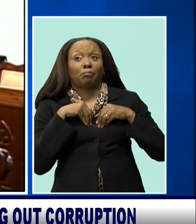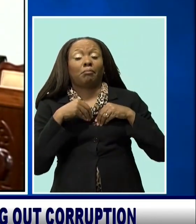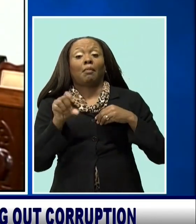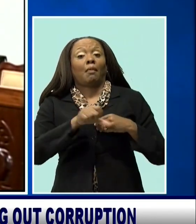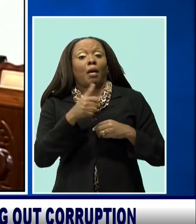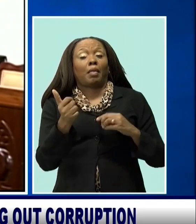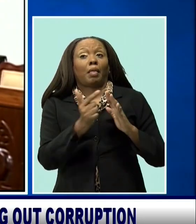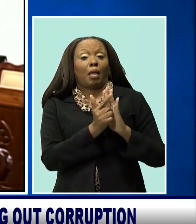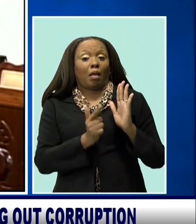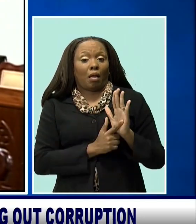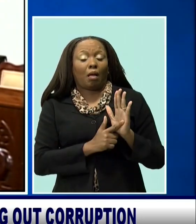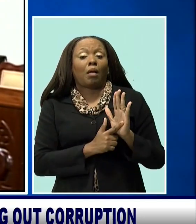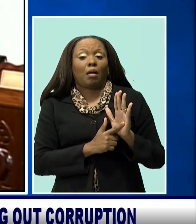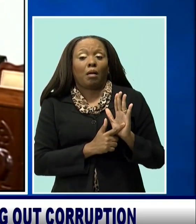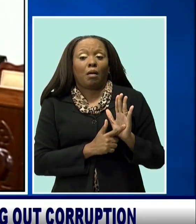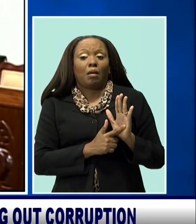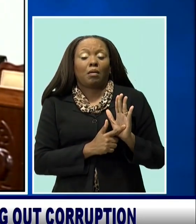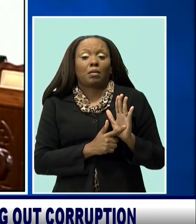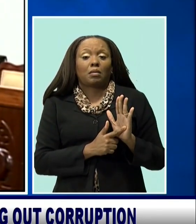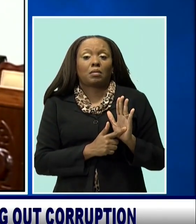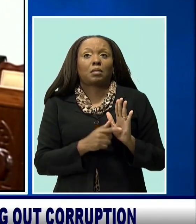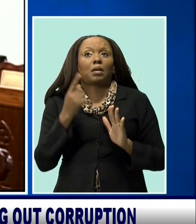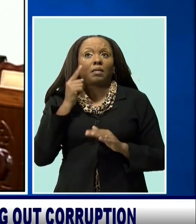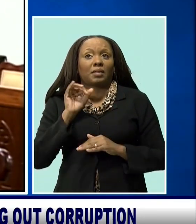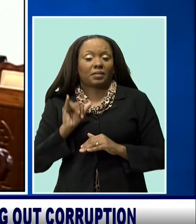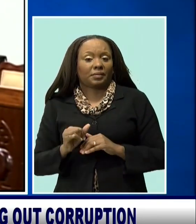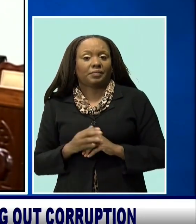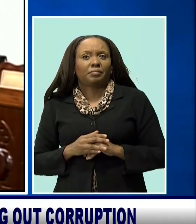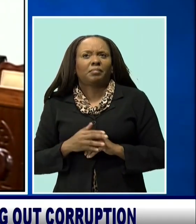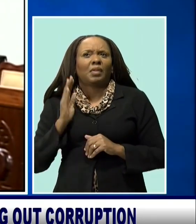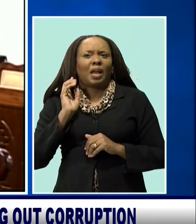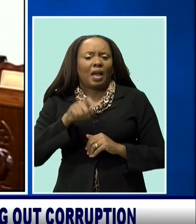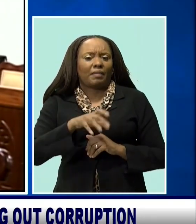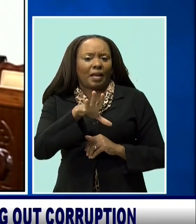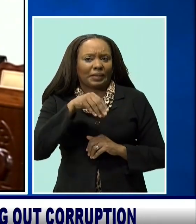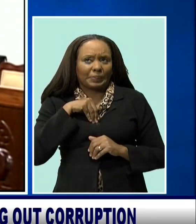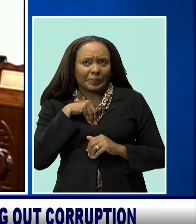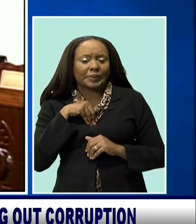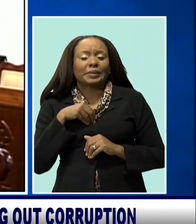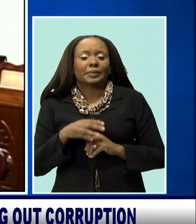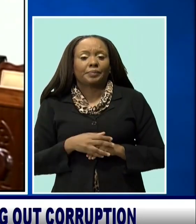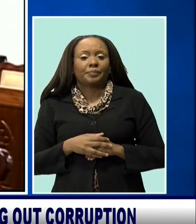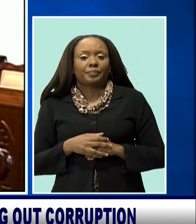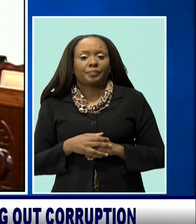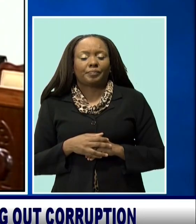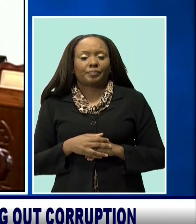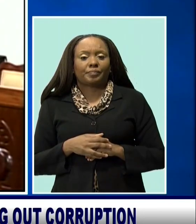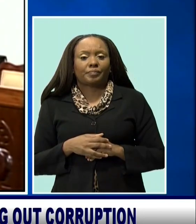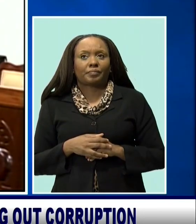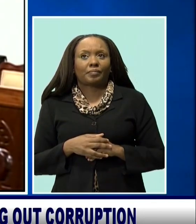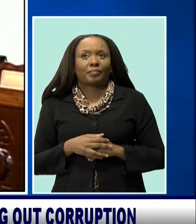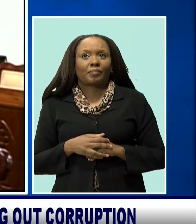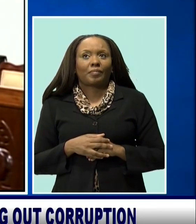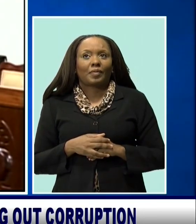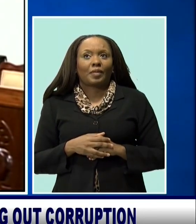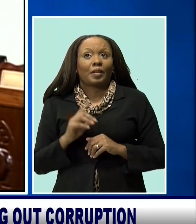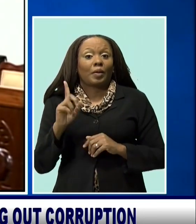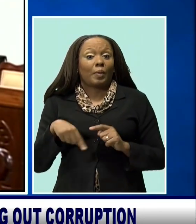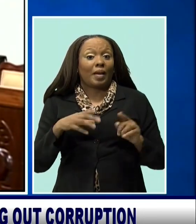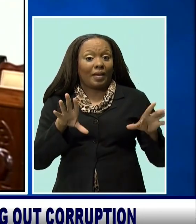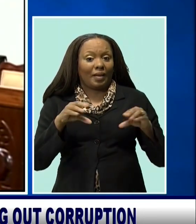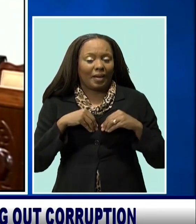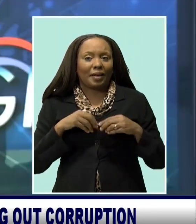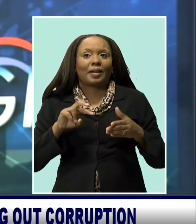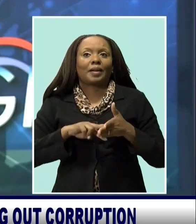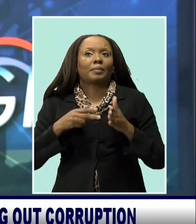are going to be required to complete the suite. And then that is when the hard work begins, Mr.